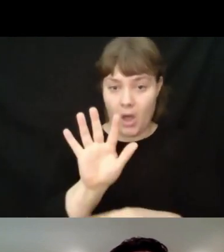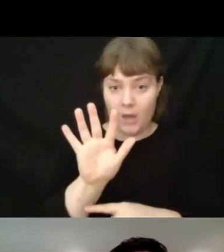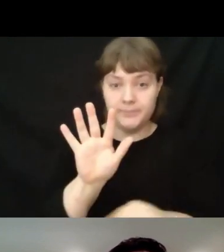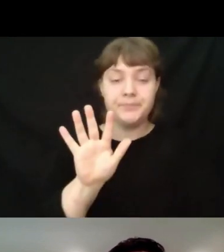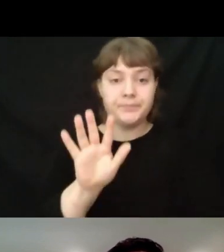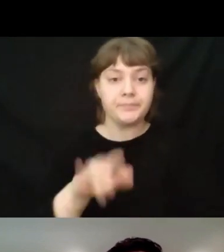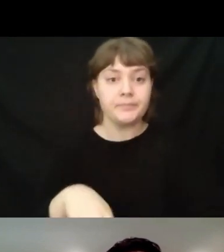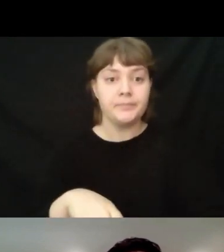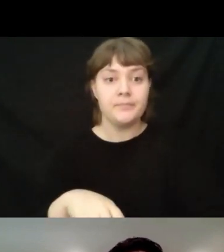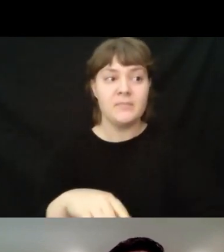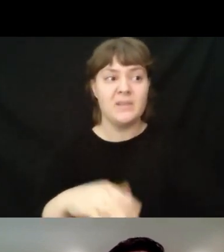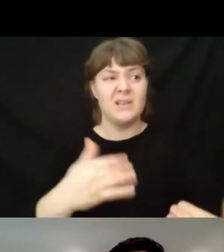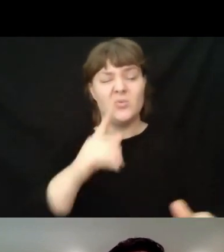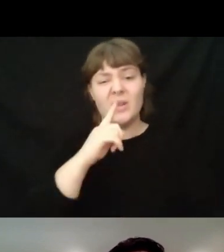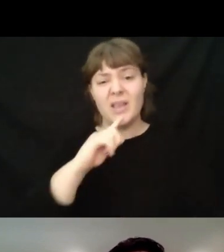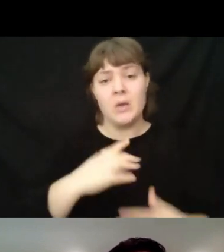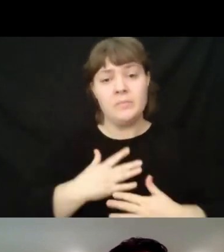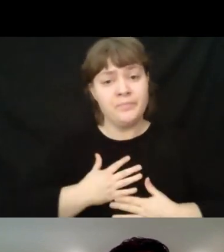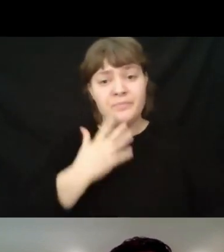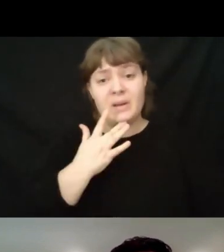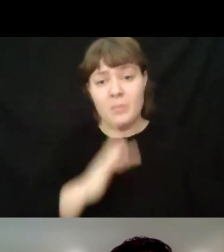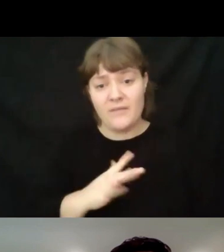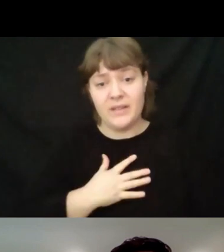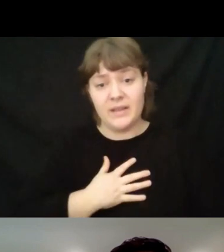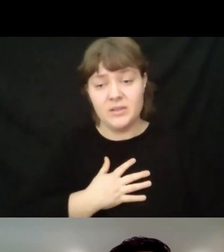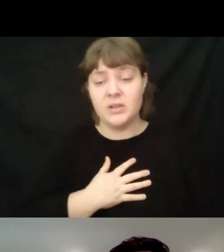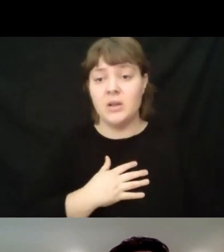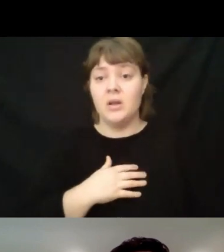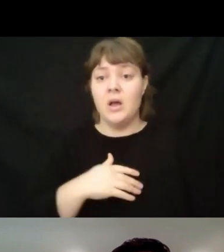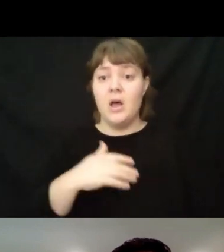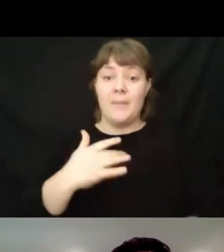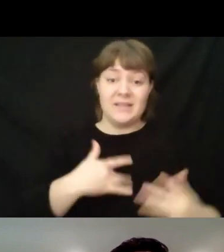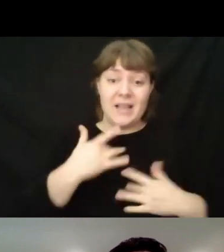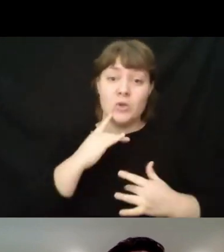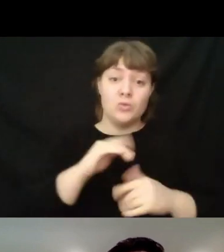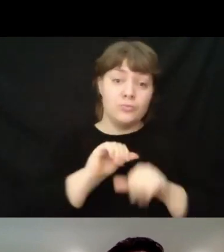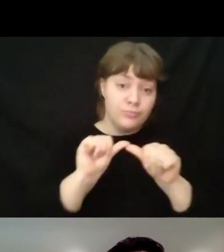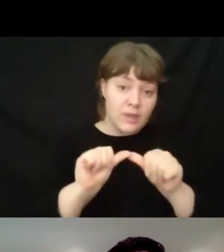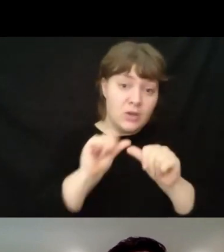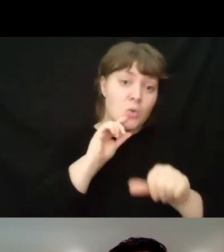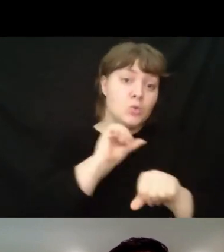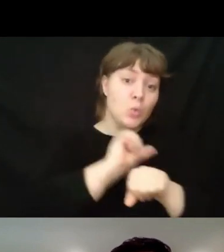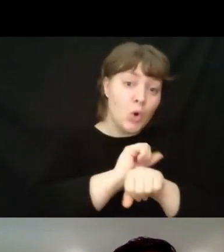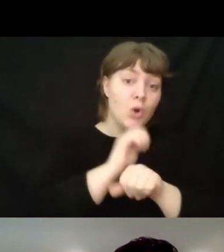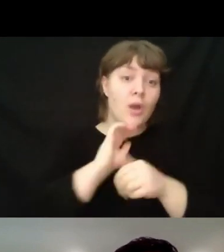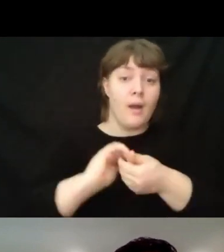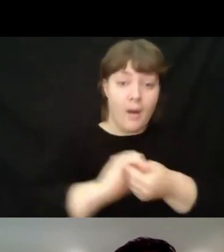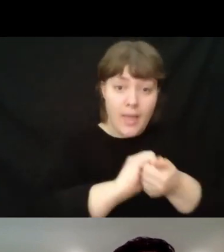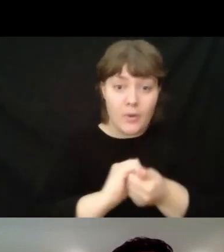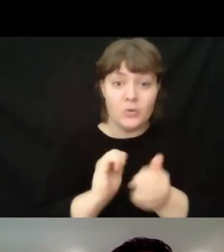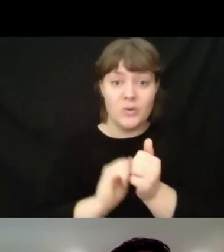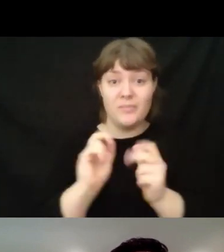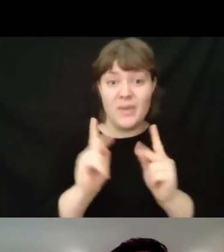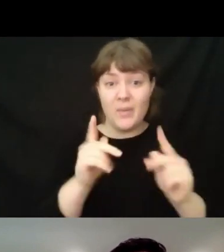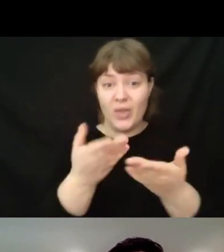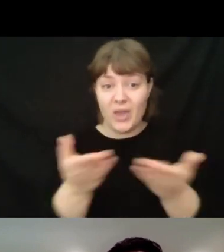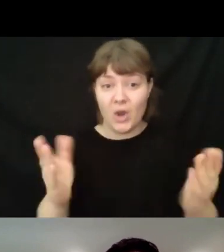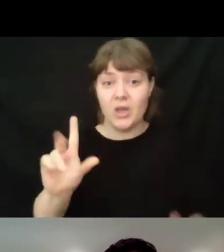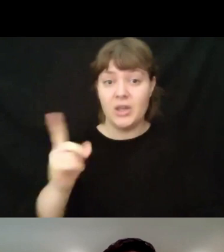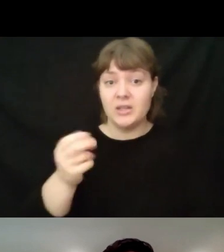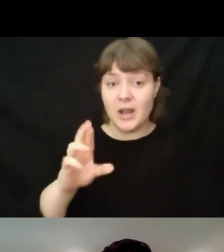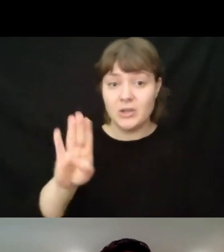privilege, and excited to continue this work in collaboration with so many of the people here, including Dr. Burkhoff,